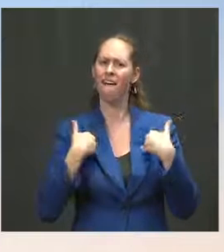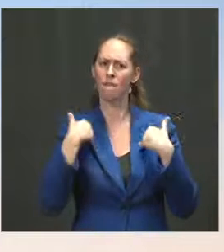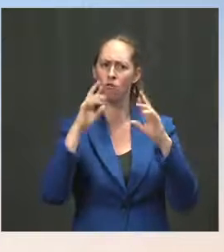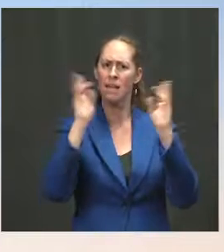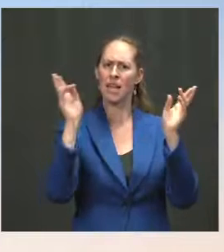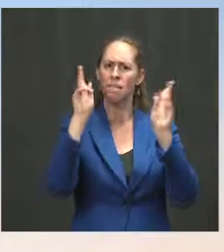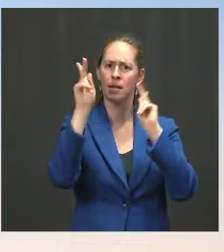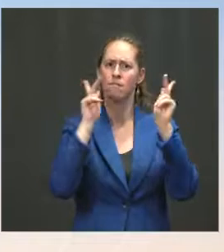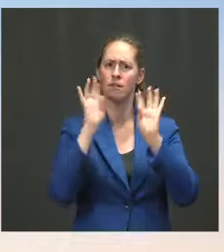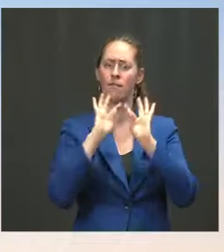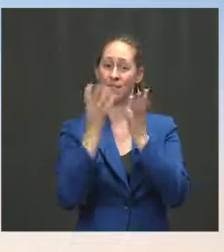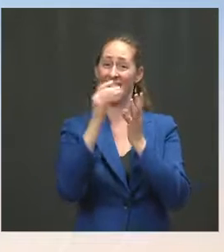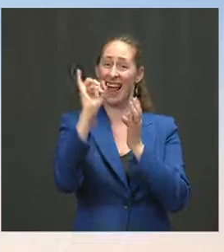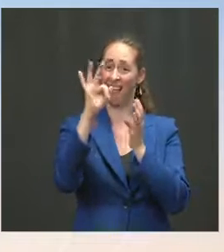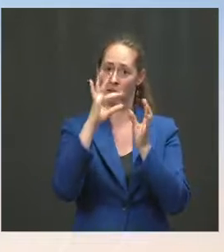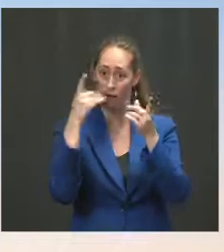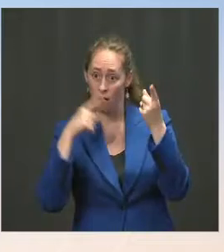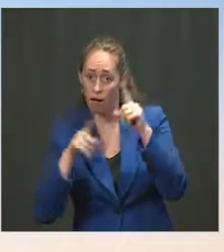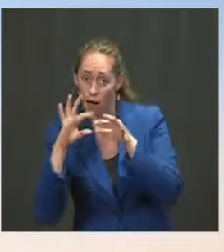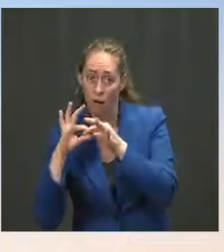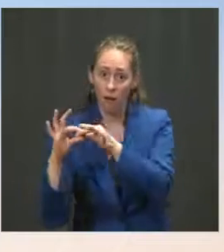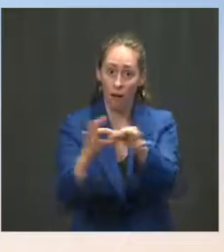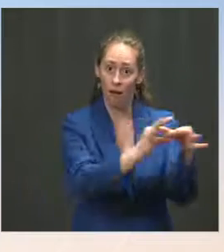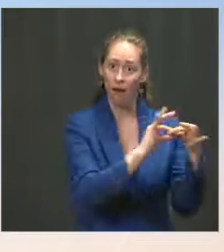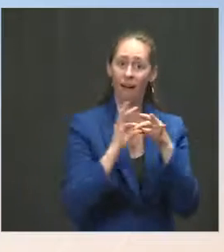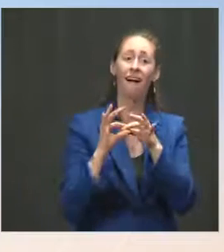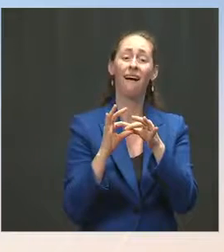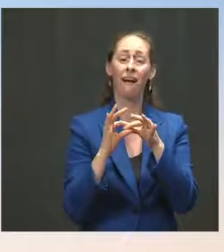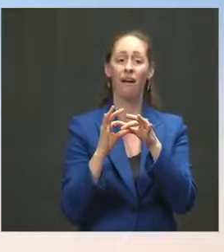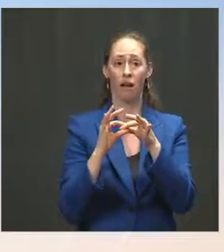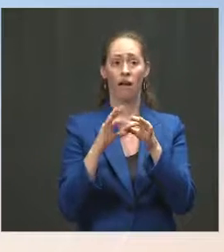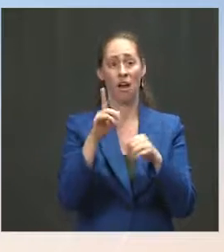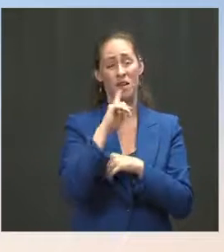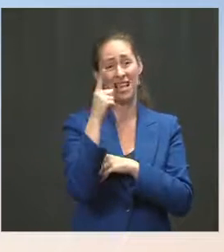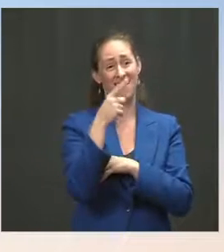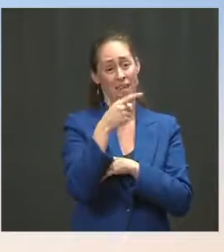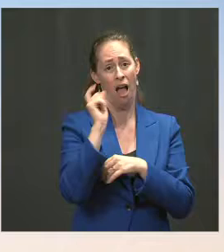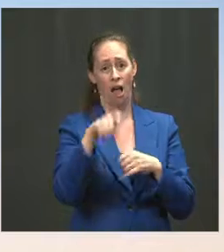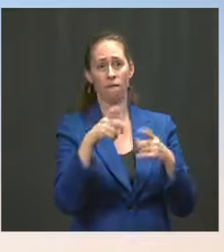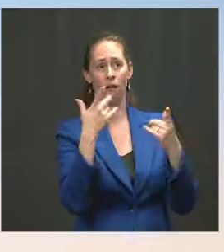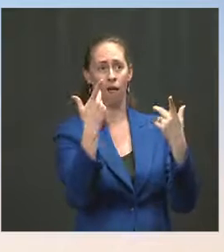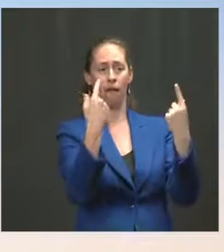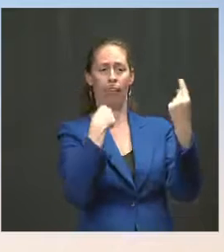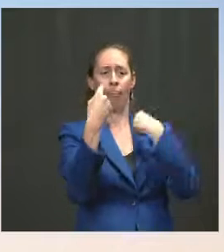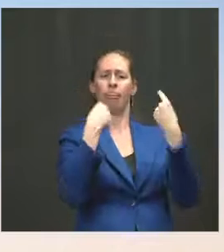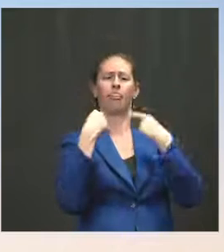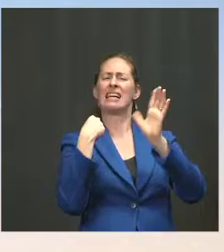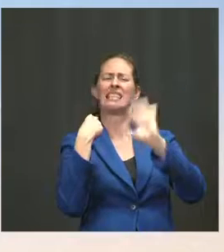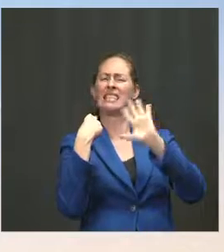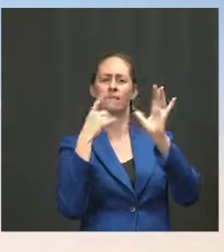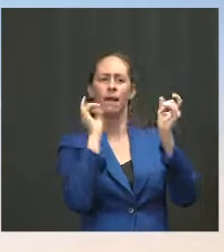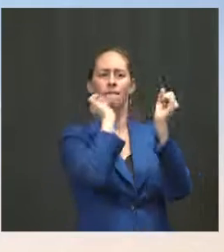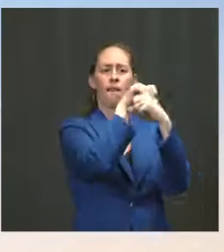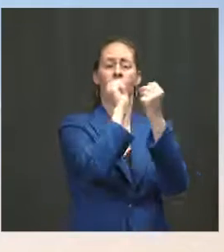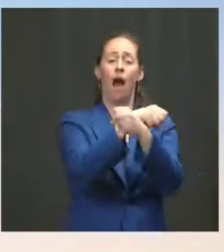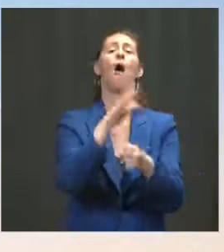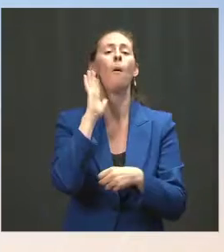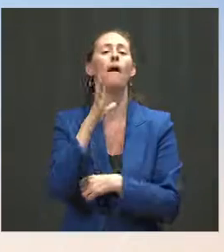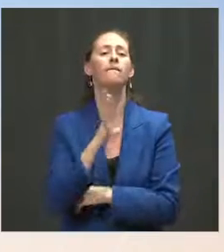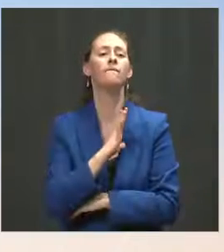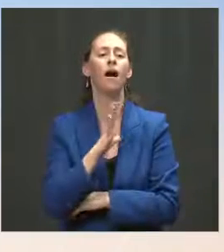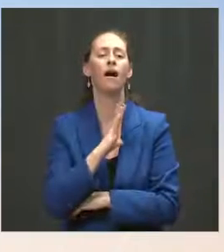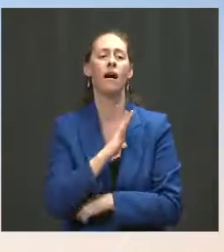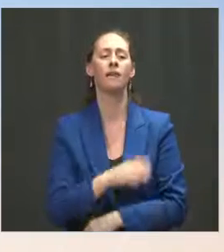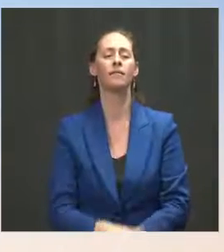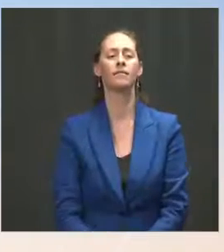were to have more success in fighting back. There's no question about that. We're not hiding from that in any way, shape, or form. The Taliban also has to make an assessment